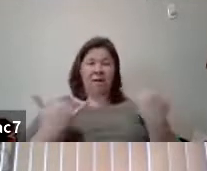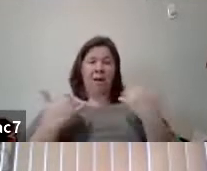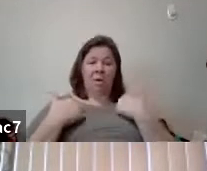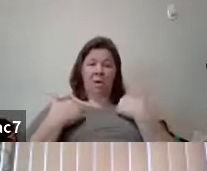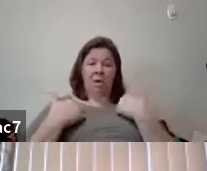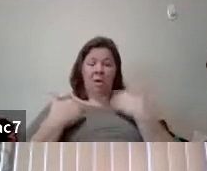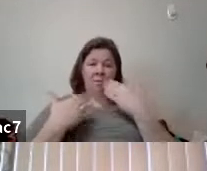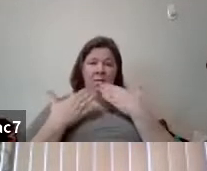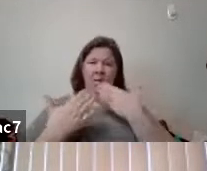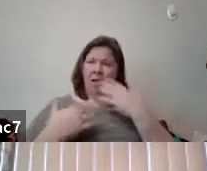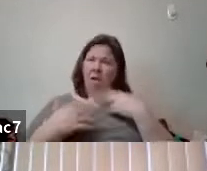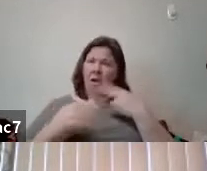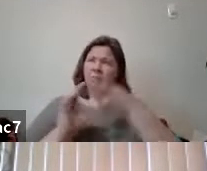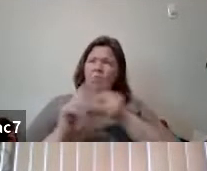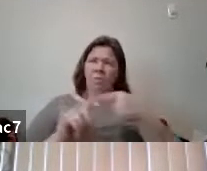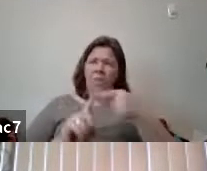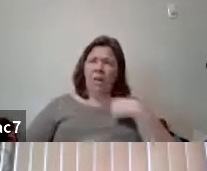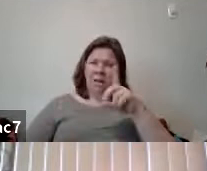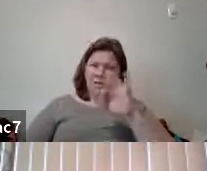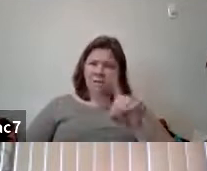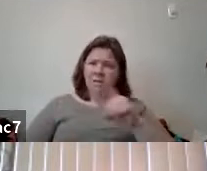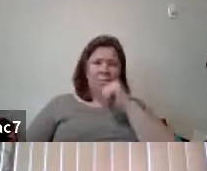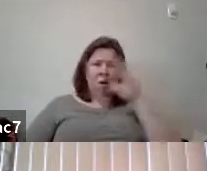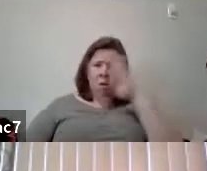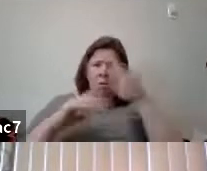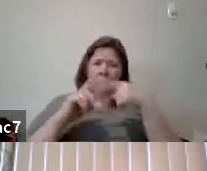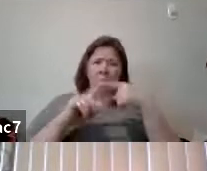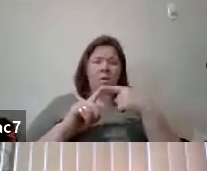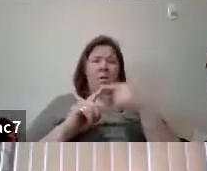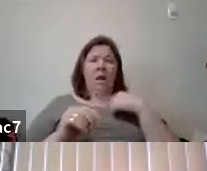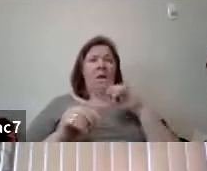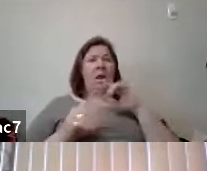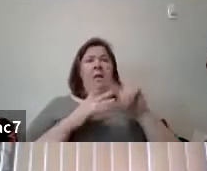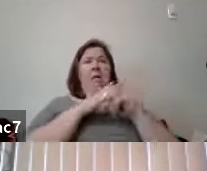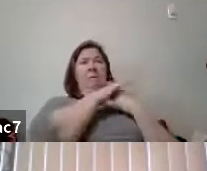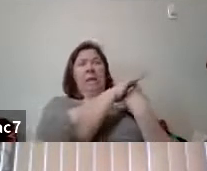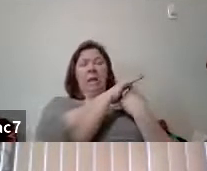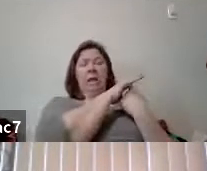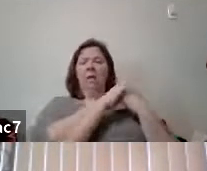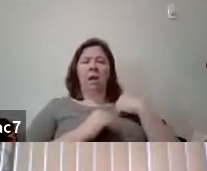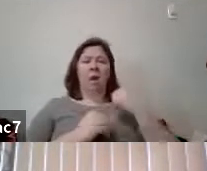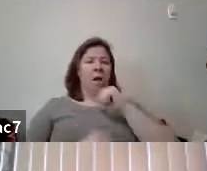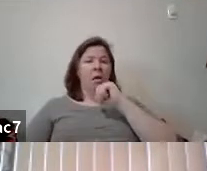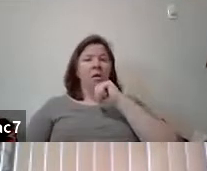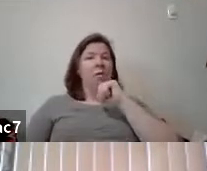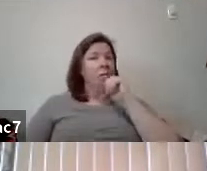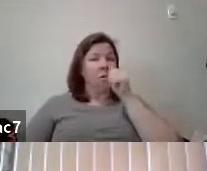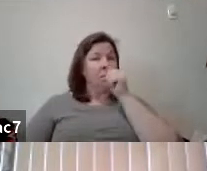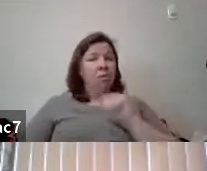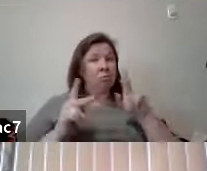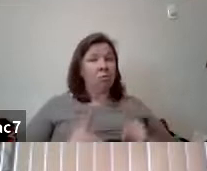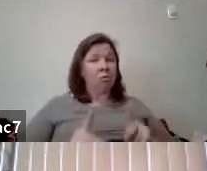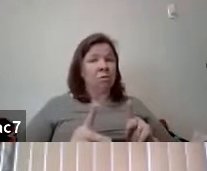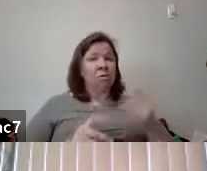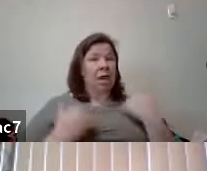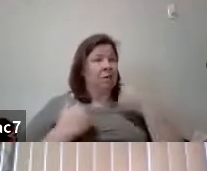saying, thank goodness I got in when I did. I'm not worried that I wasn't there at the beginning. I'm the most impatient person. So I don't know if I would have